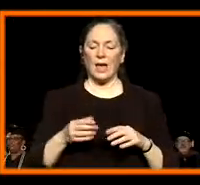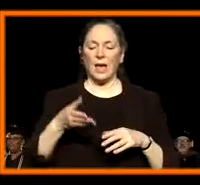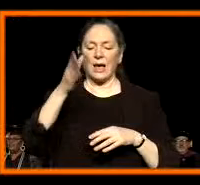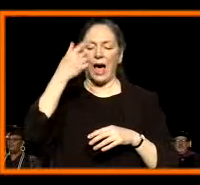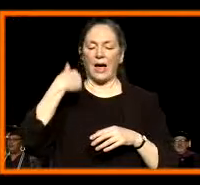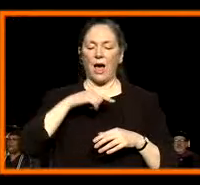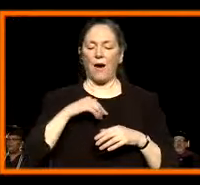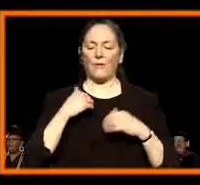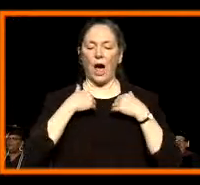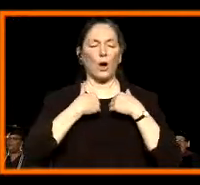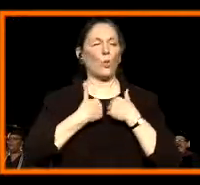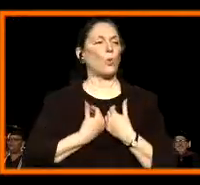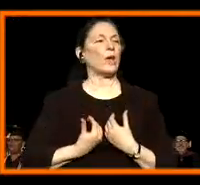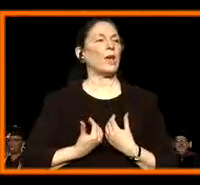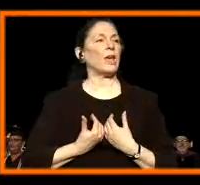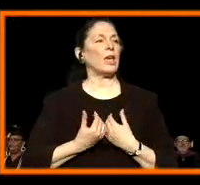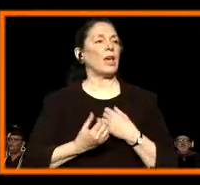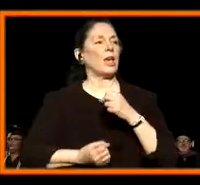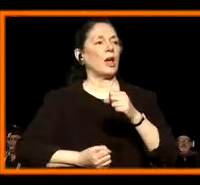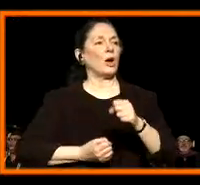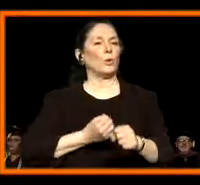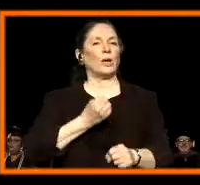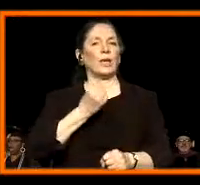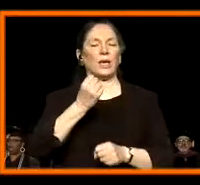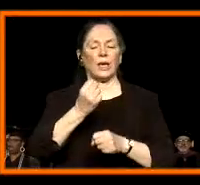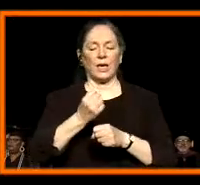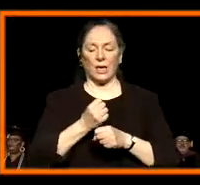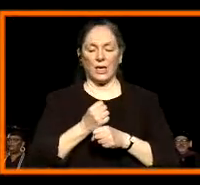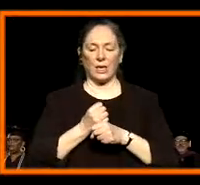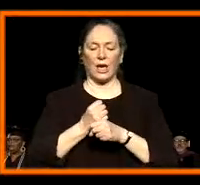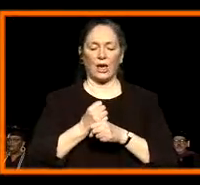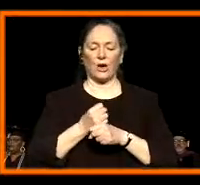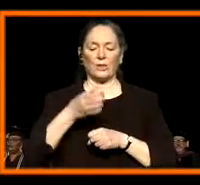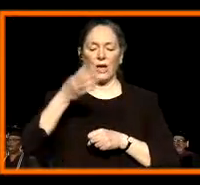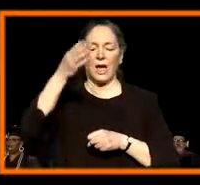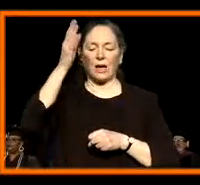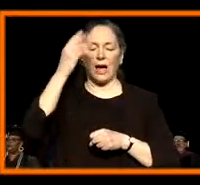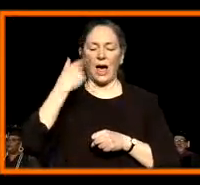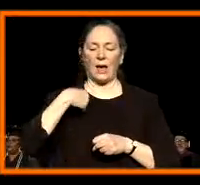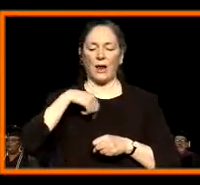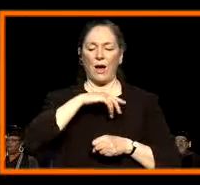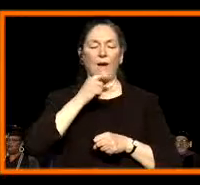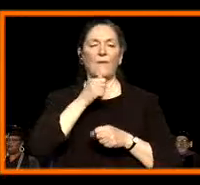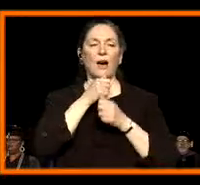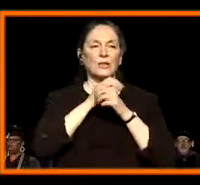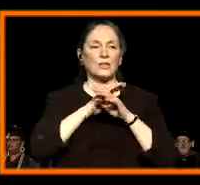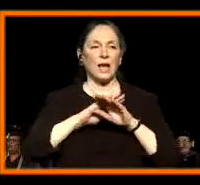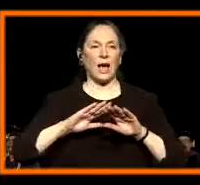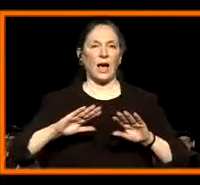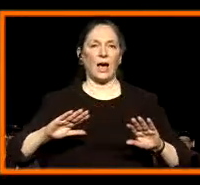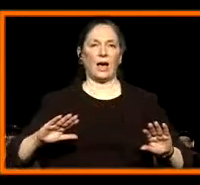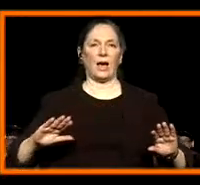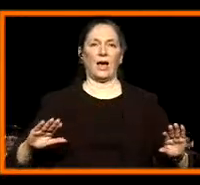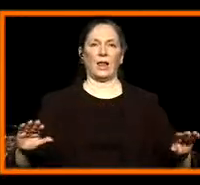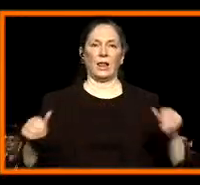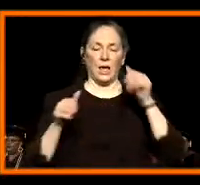cast. God of our weary years, God of our